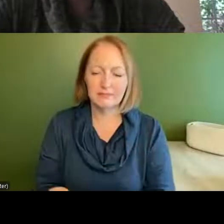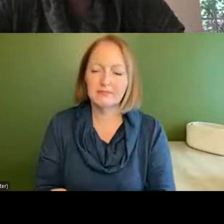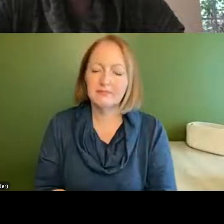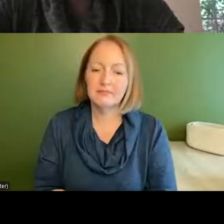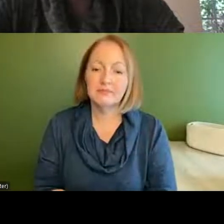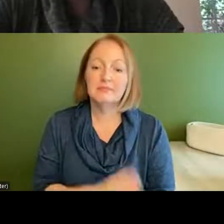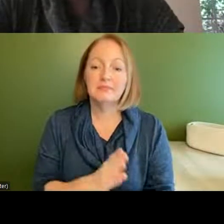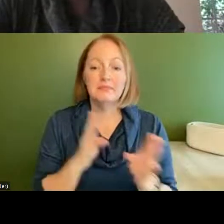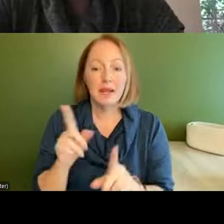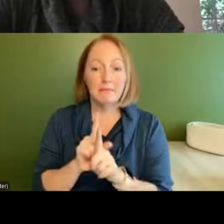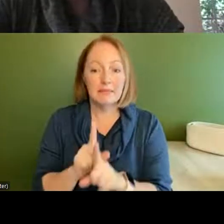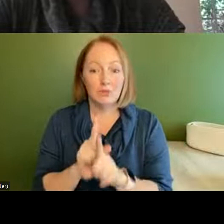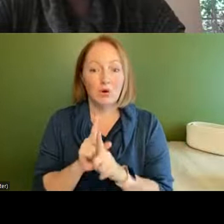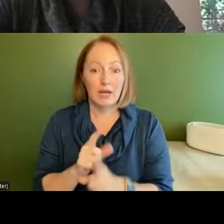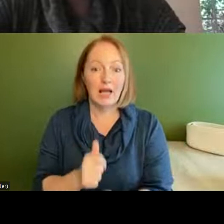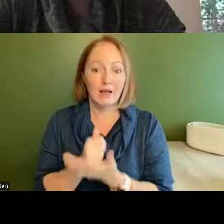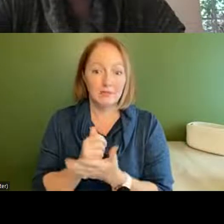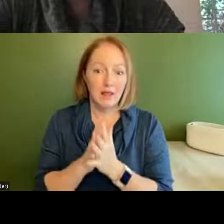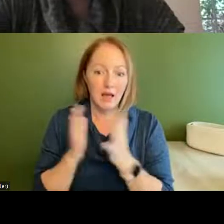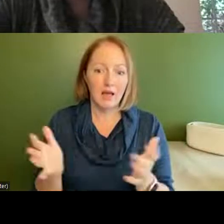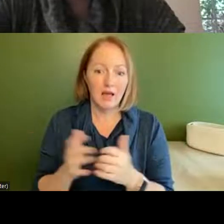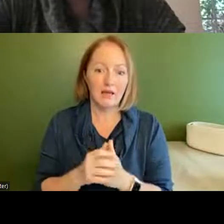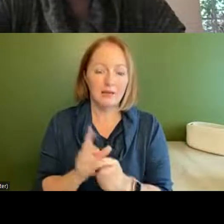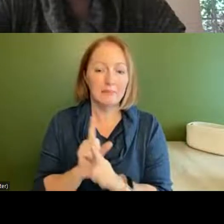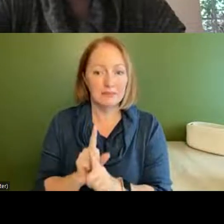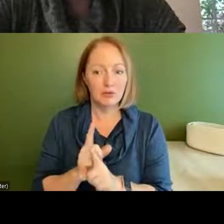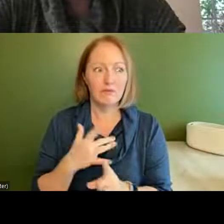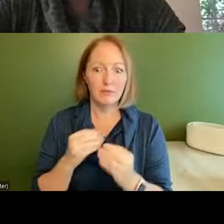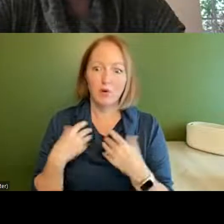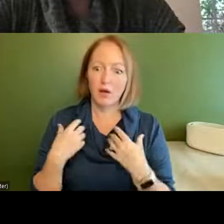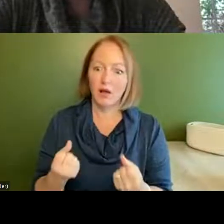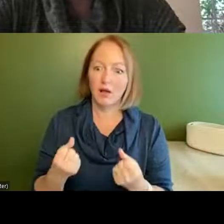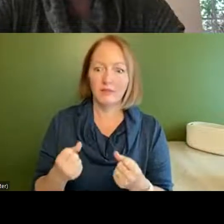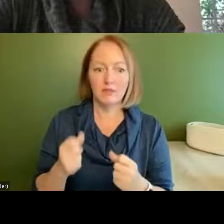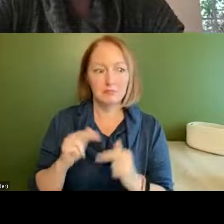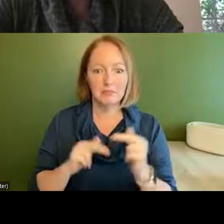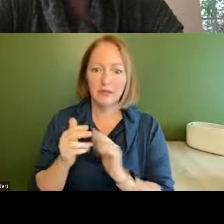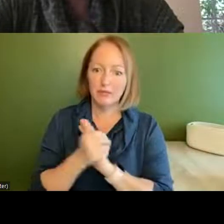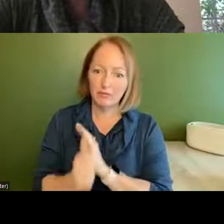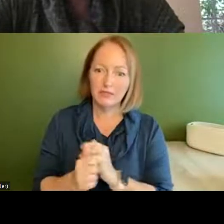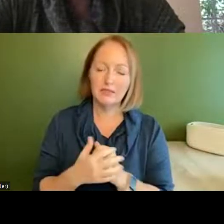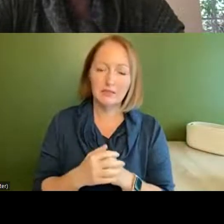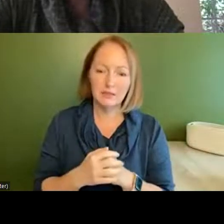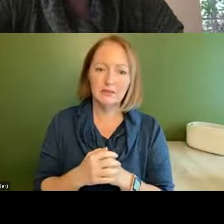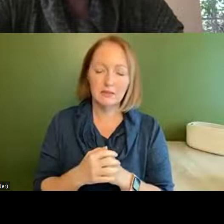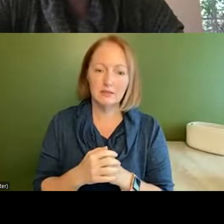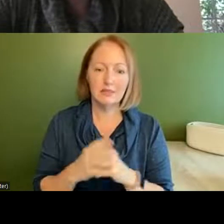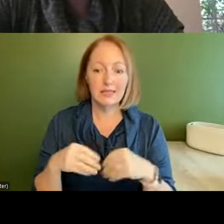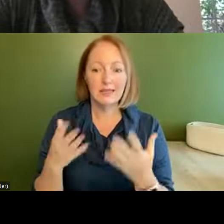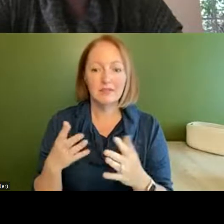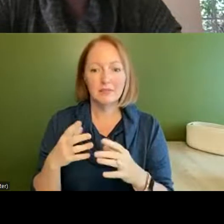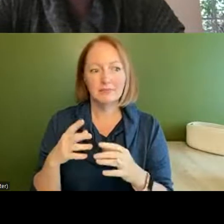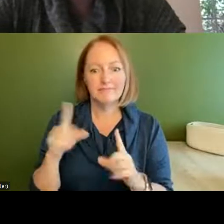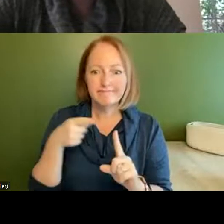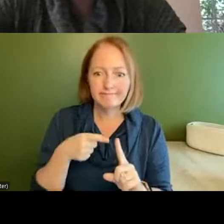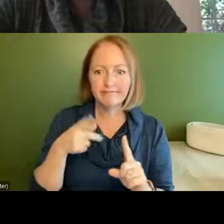that mentoring helps a lot. It can help people feel more confident as they're building their skills. It gives them a point person